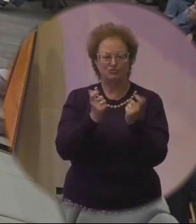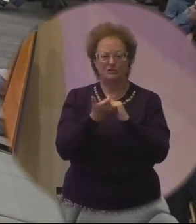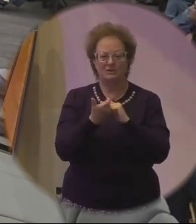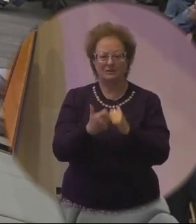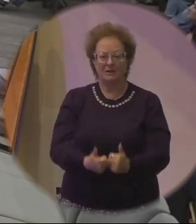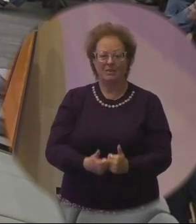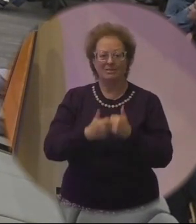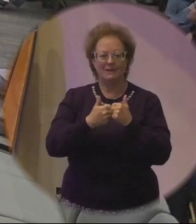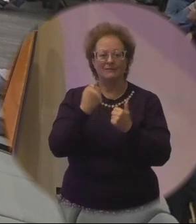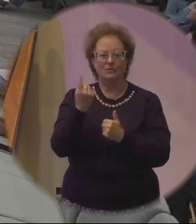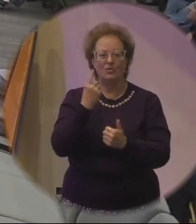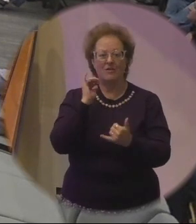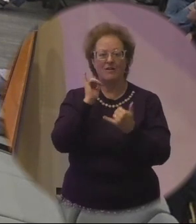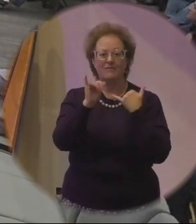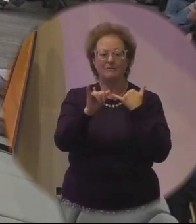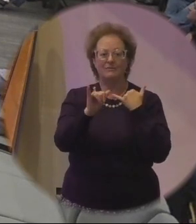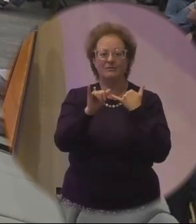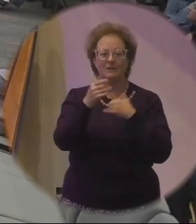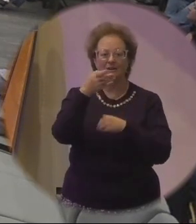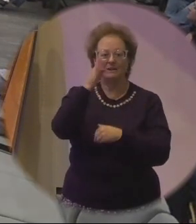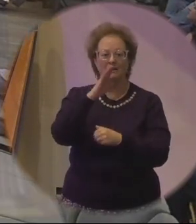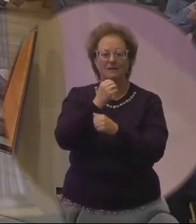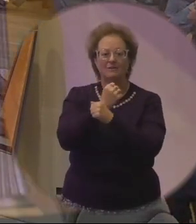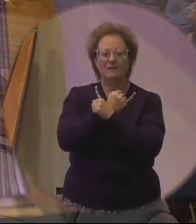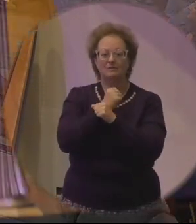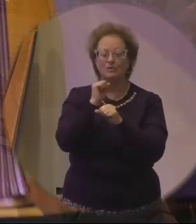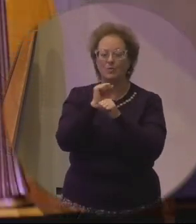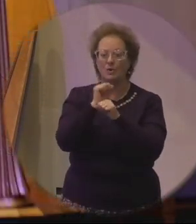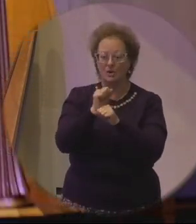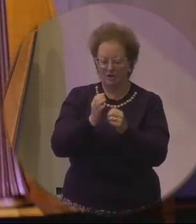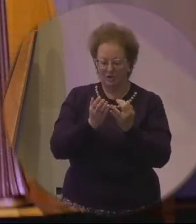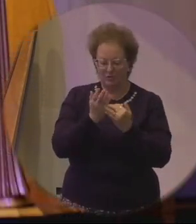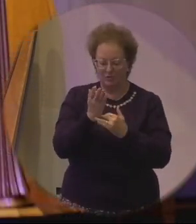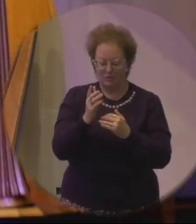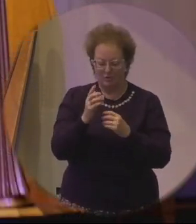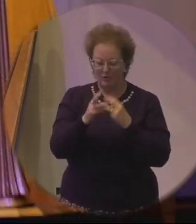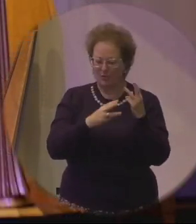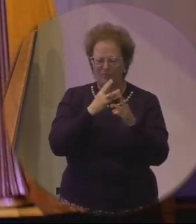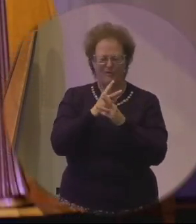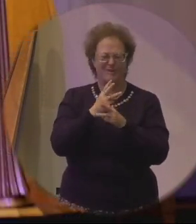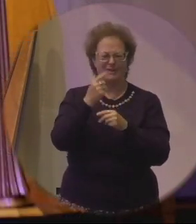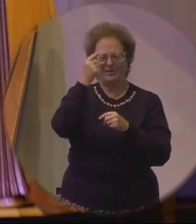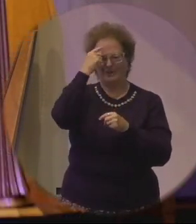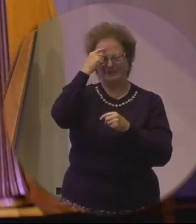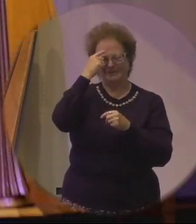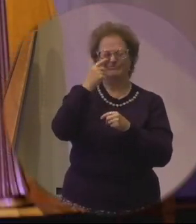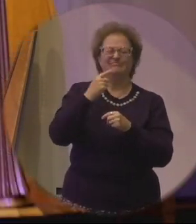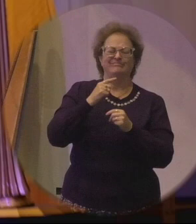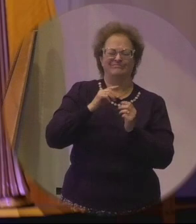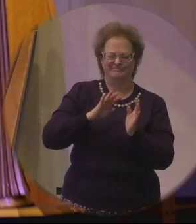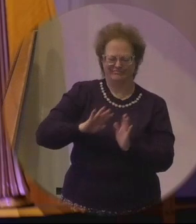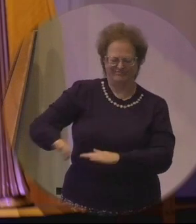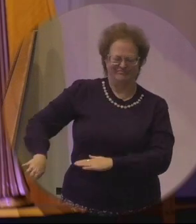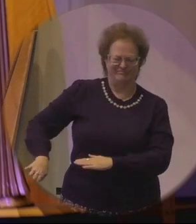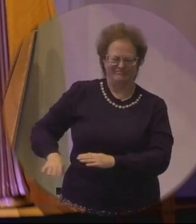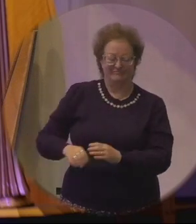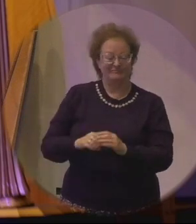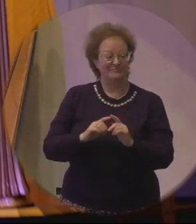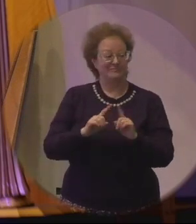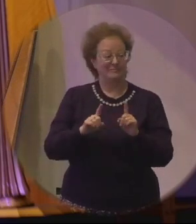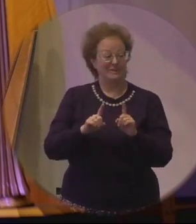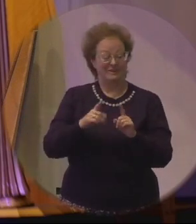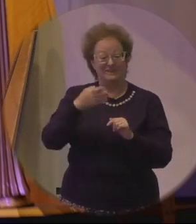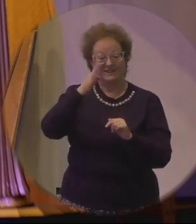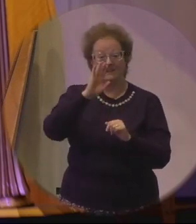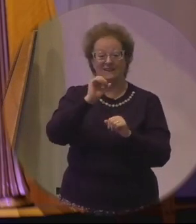forever. God loves to work through what the world would disregard and despise. And God loves to